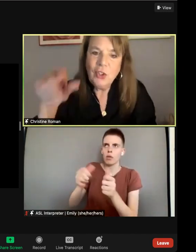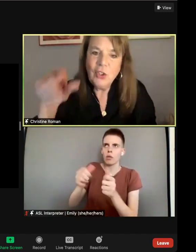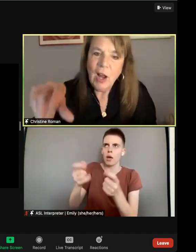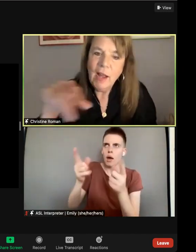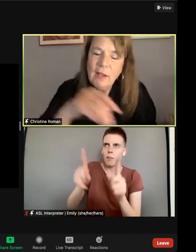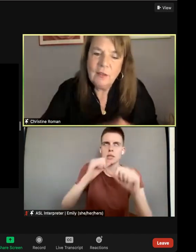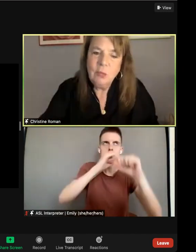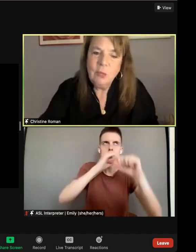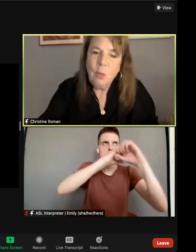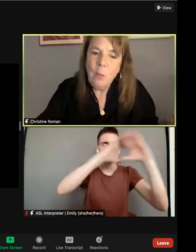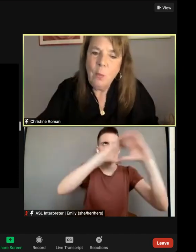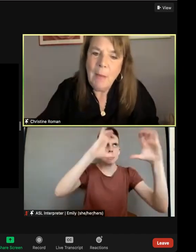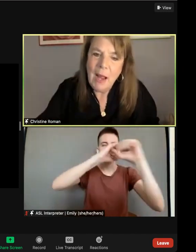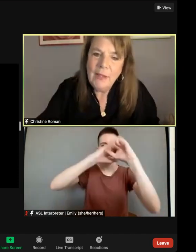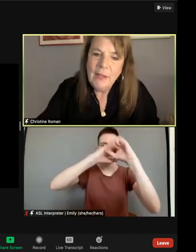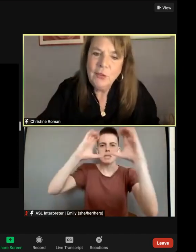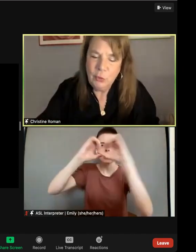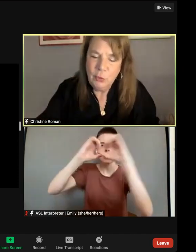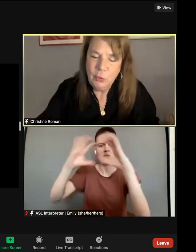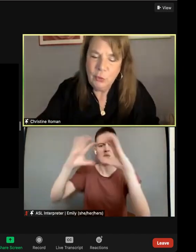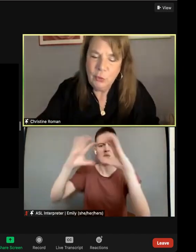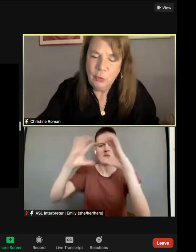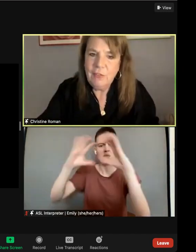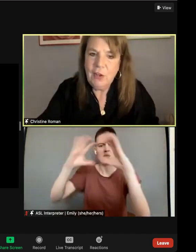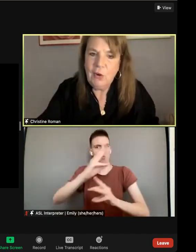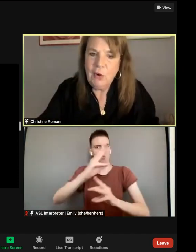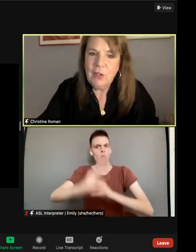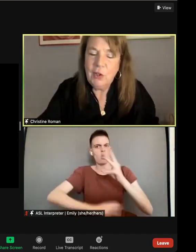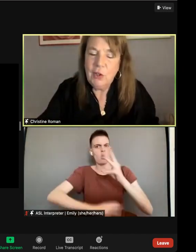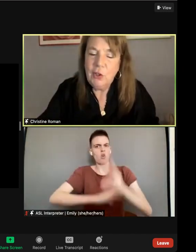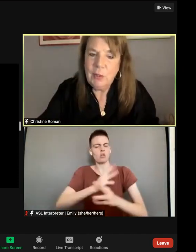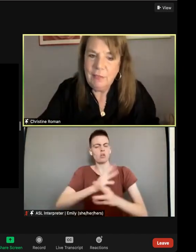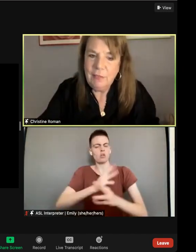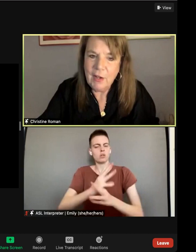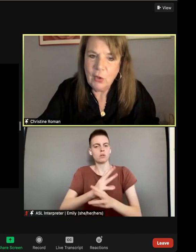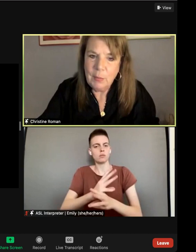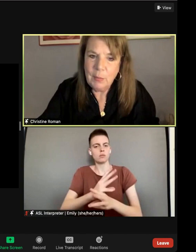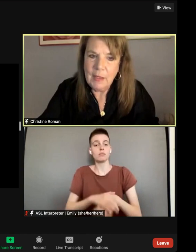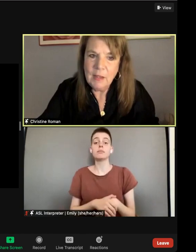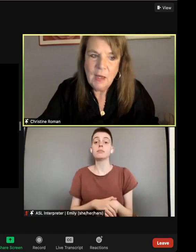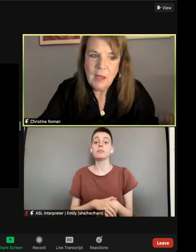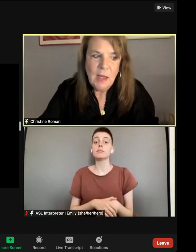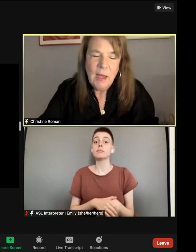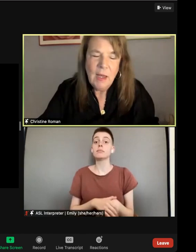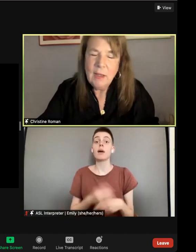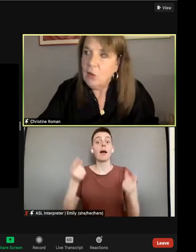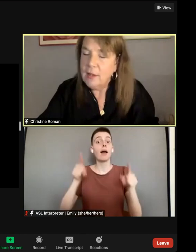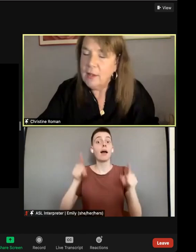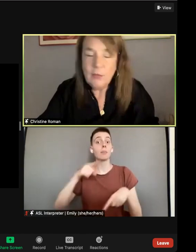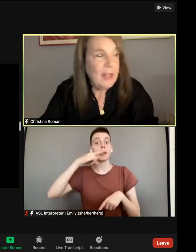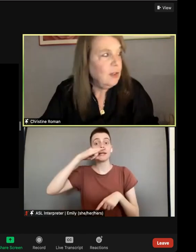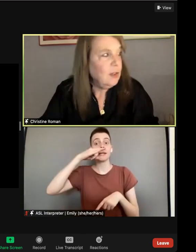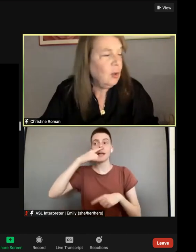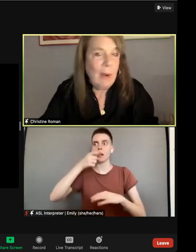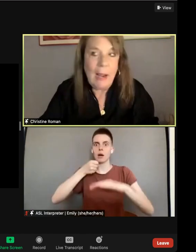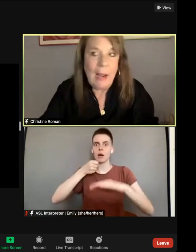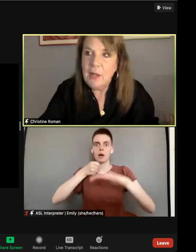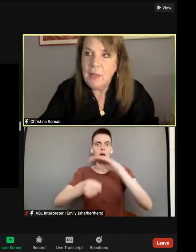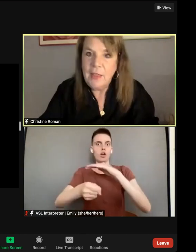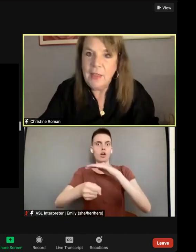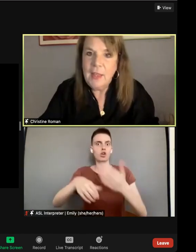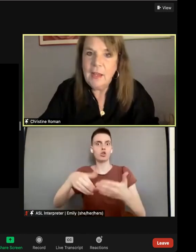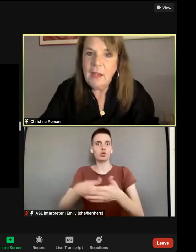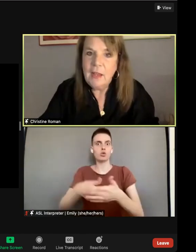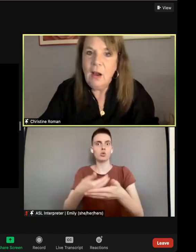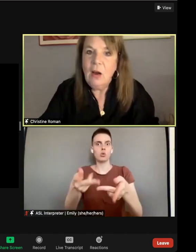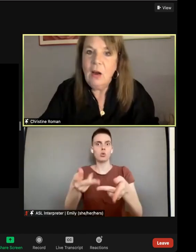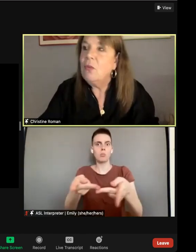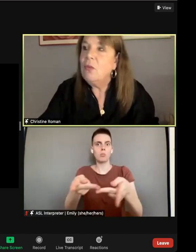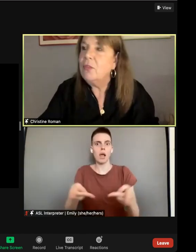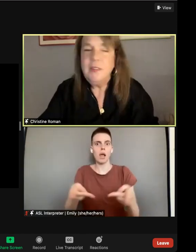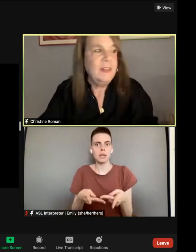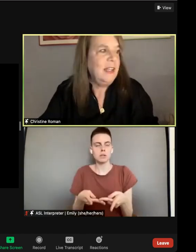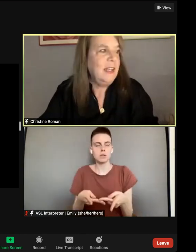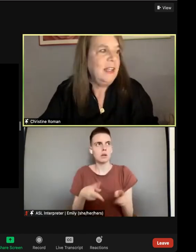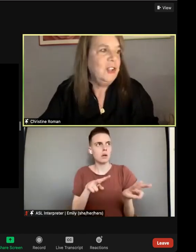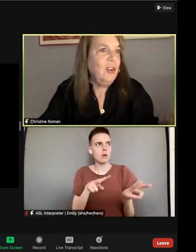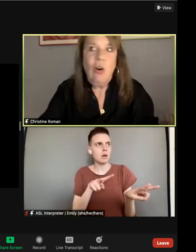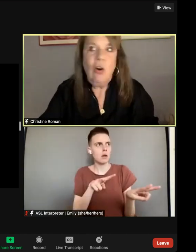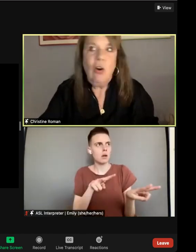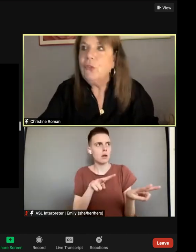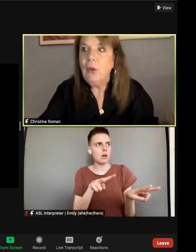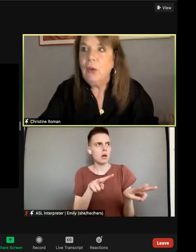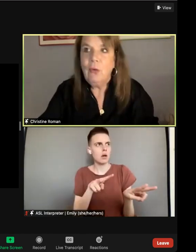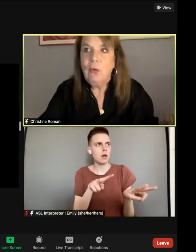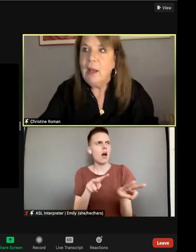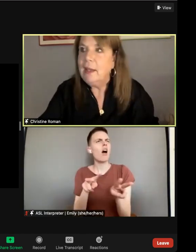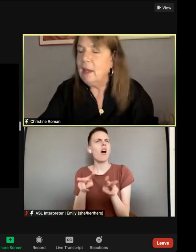So this child won't mind too much if they're in a new environment, as long as they look around and they think, oh, this is a